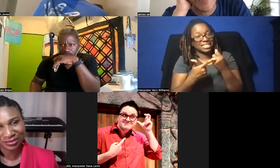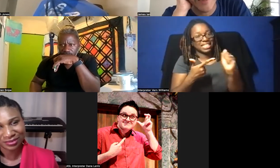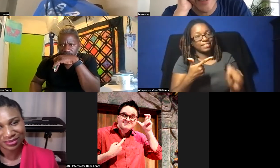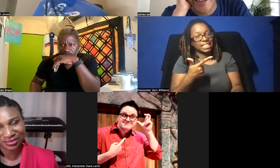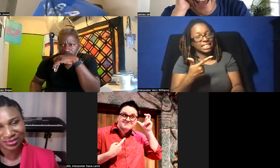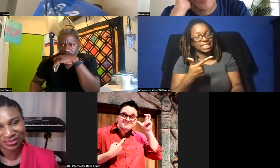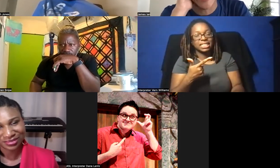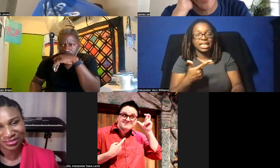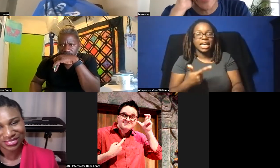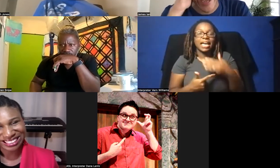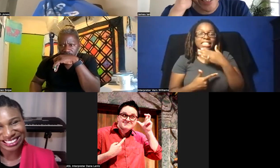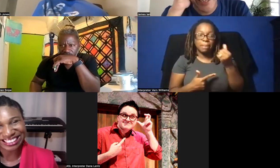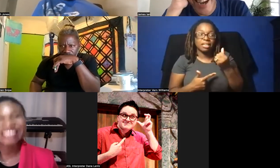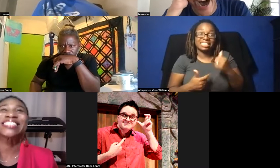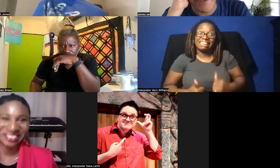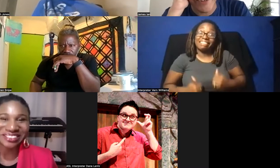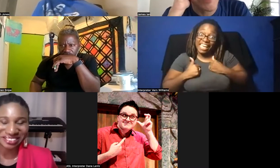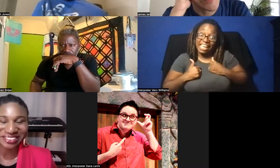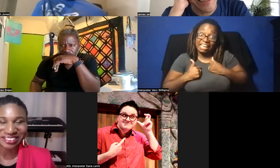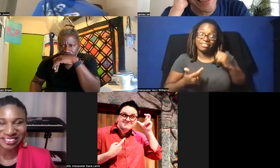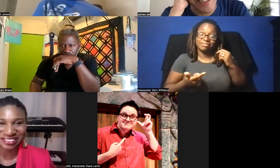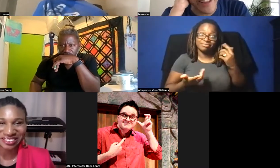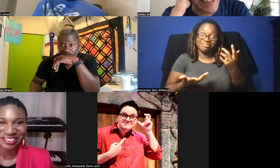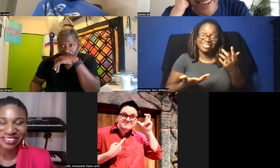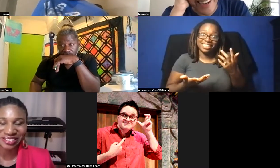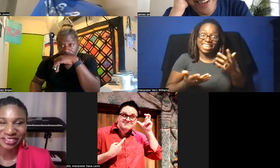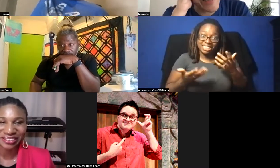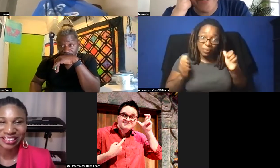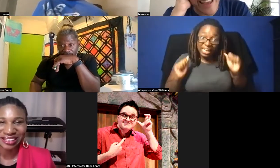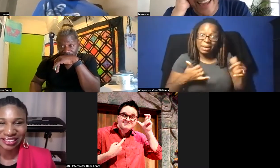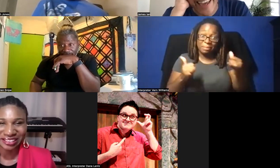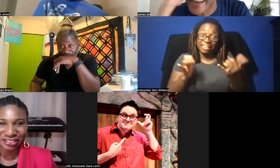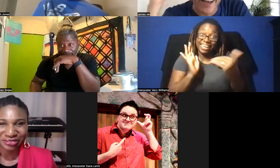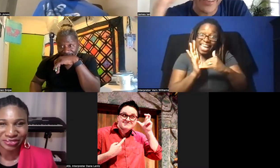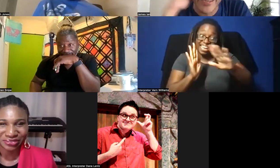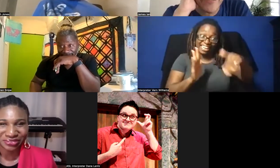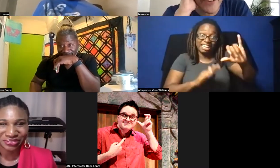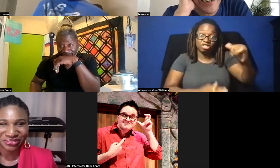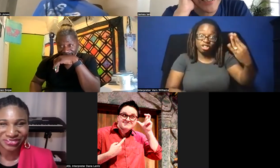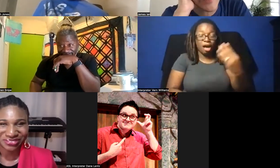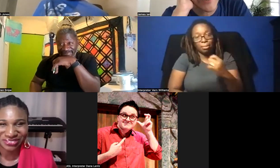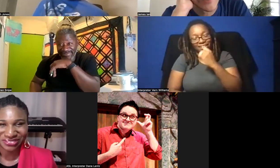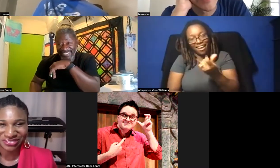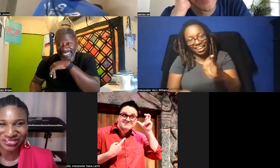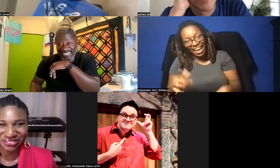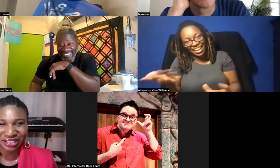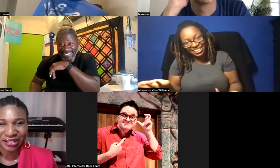to see the next gig, the next opportunity, than to play a gig and not be here for it.